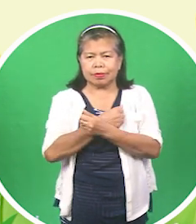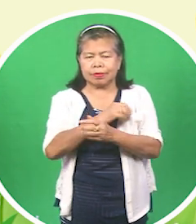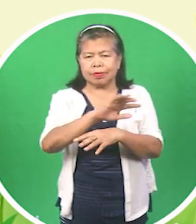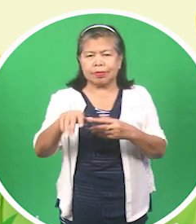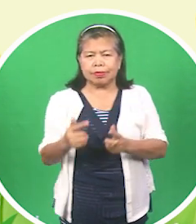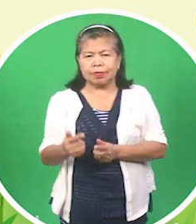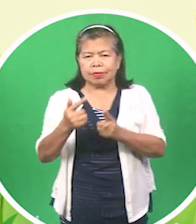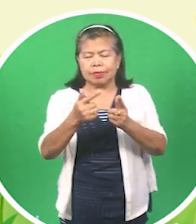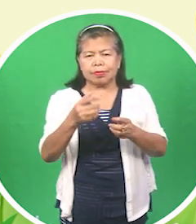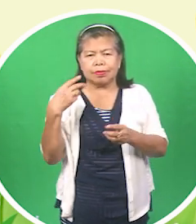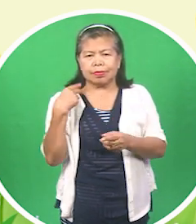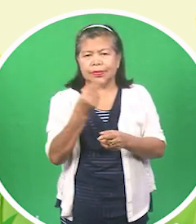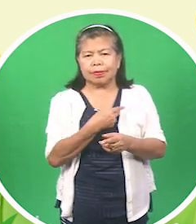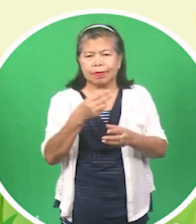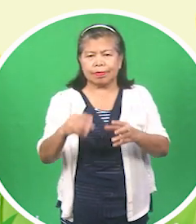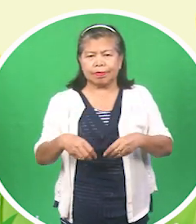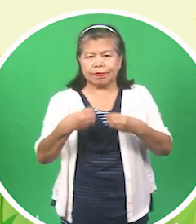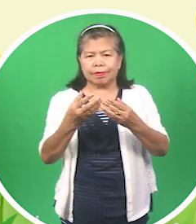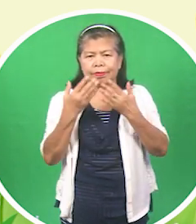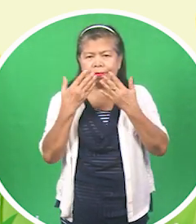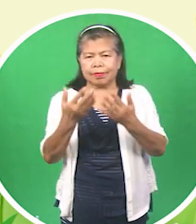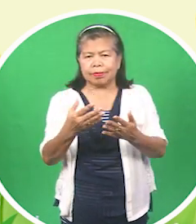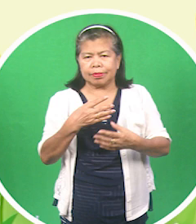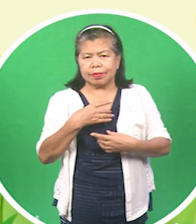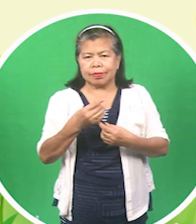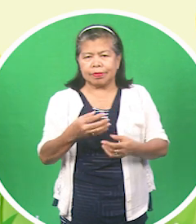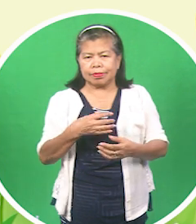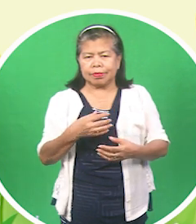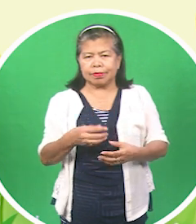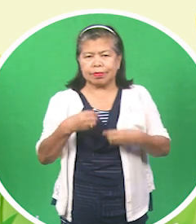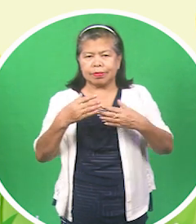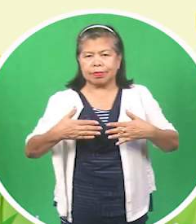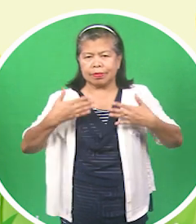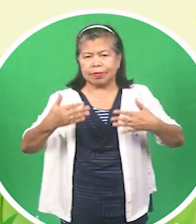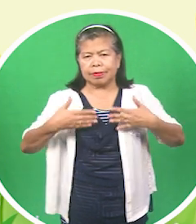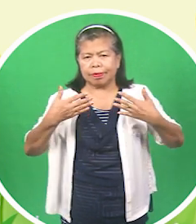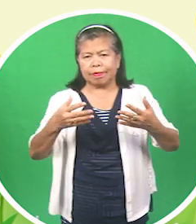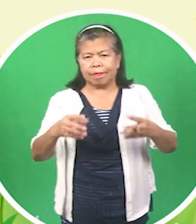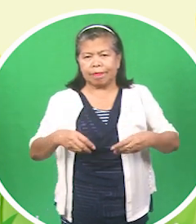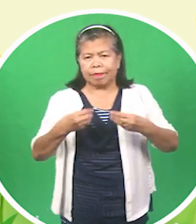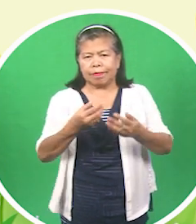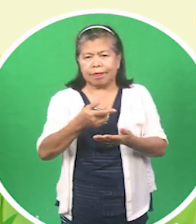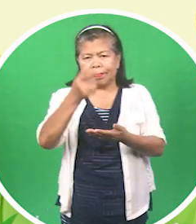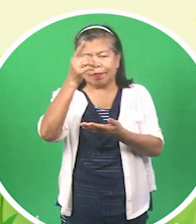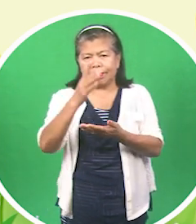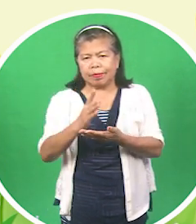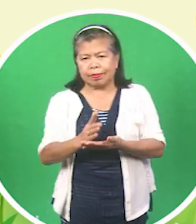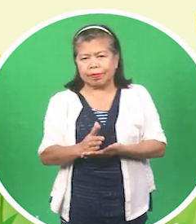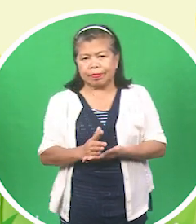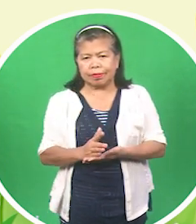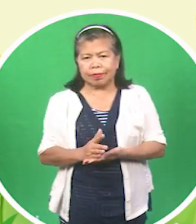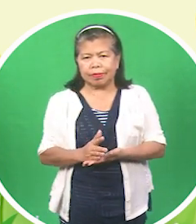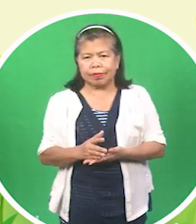for all His gifts to us. We can tell Him that we love Him, or when we are happy and even when we are